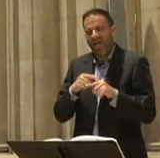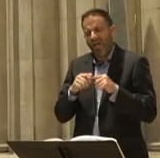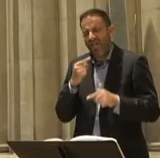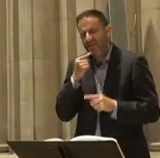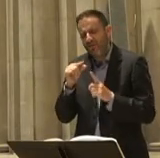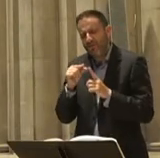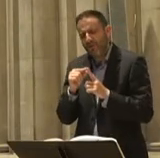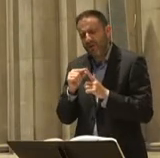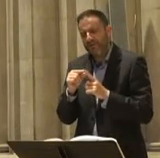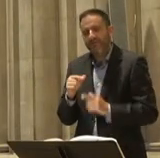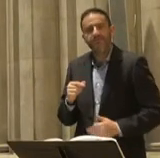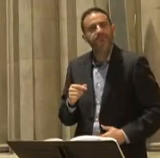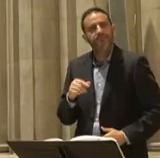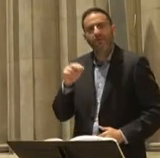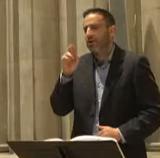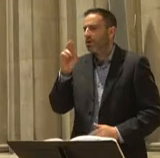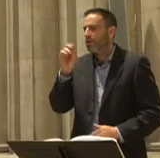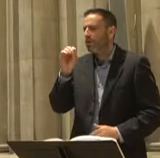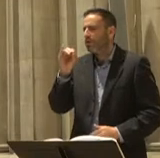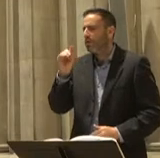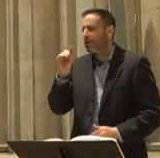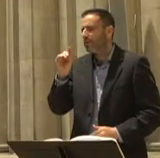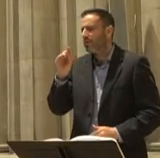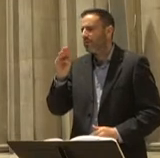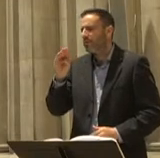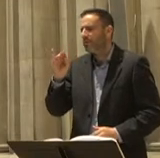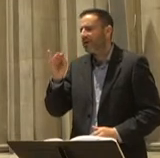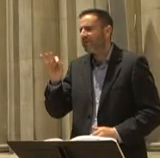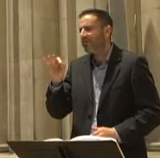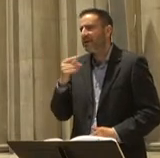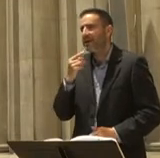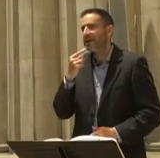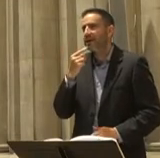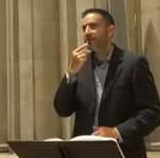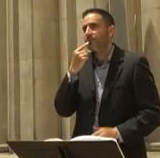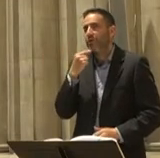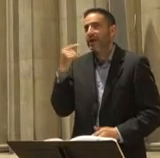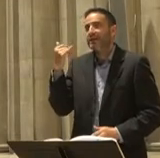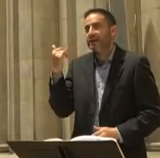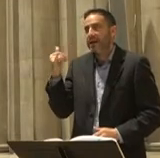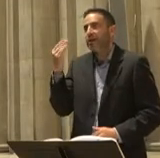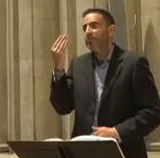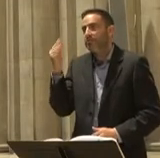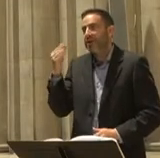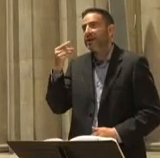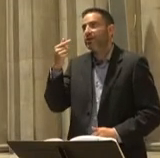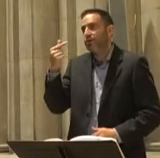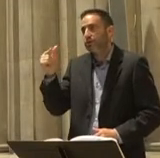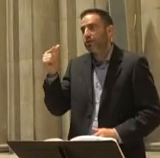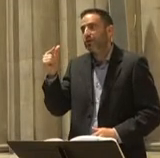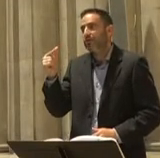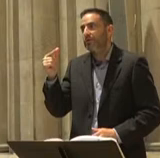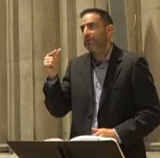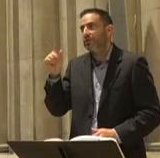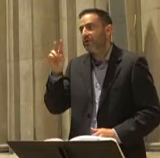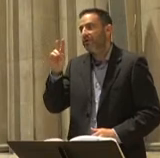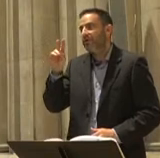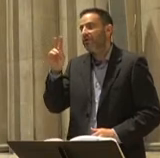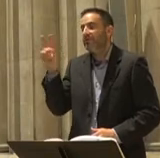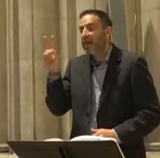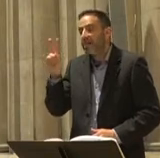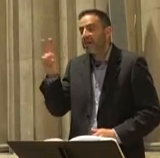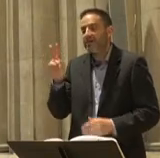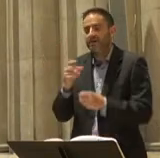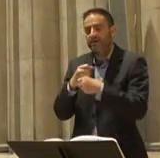word, Roigbiv. That's red, orange, yellow, green, blue, indigo, violet, to make